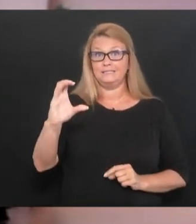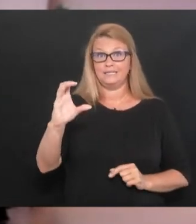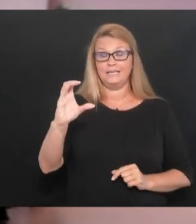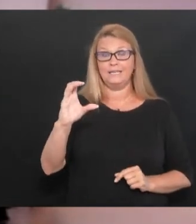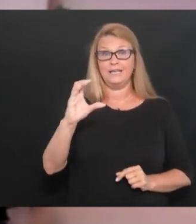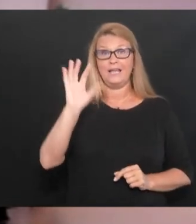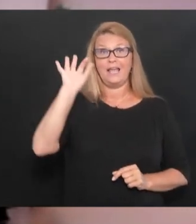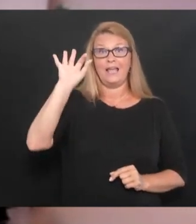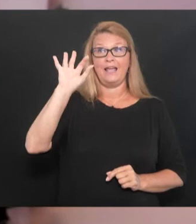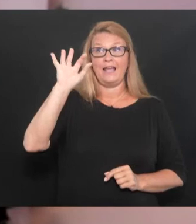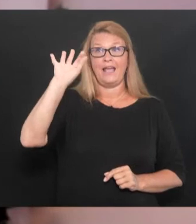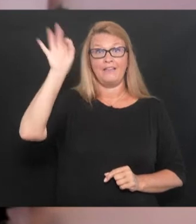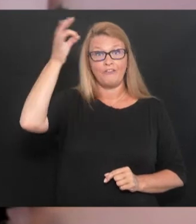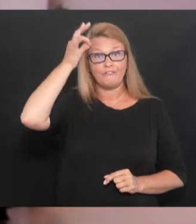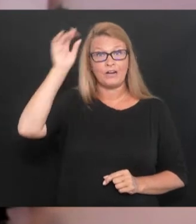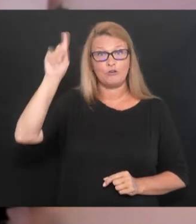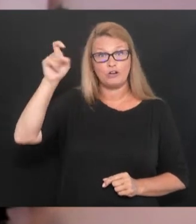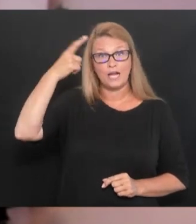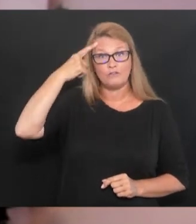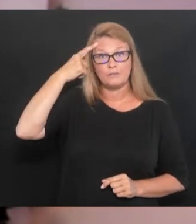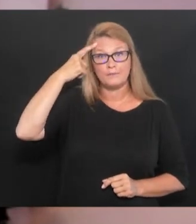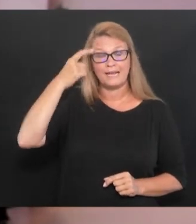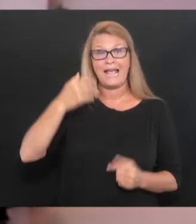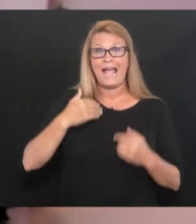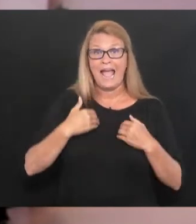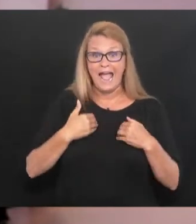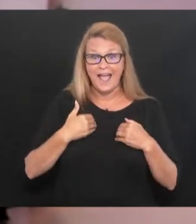the federal government have a very